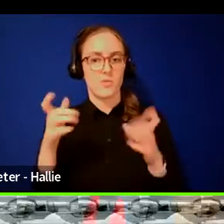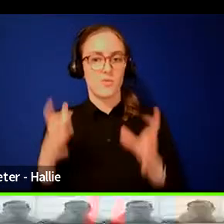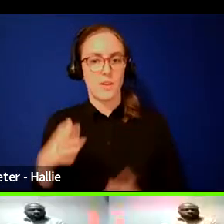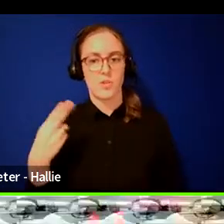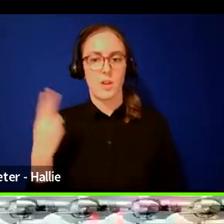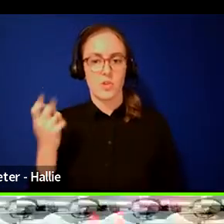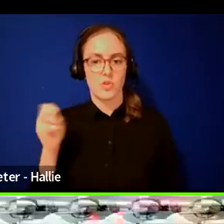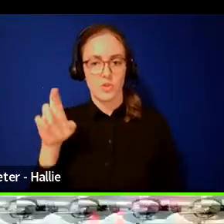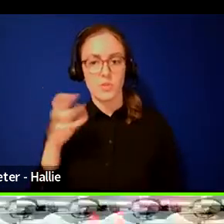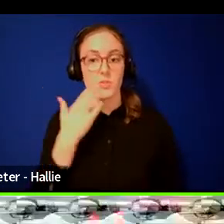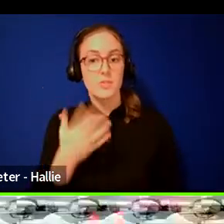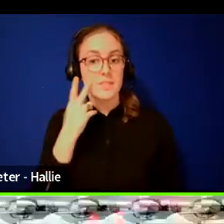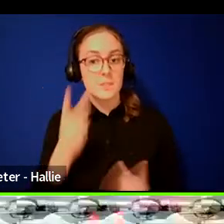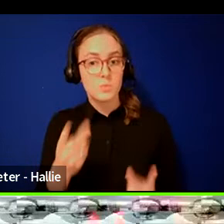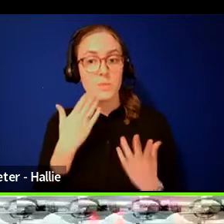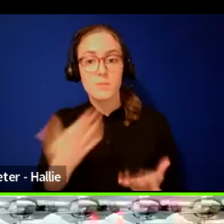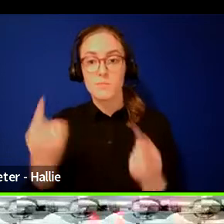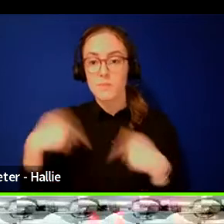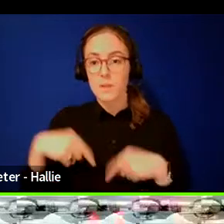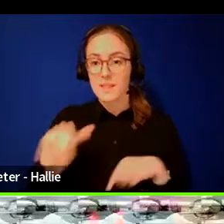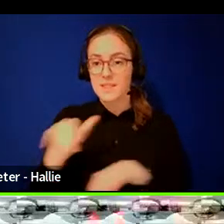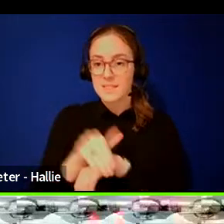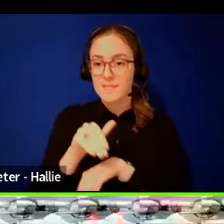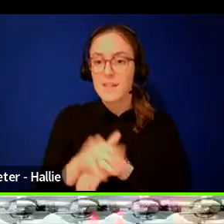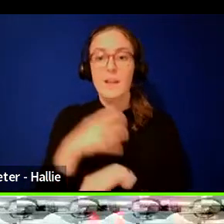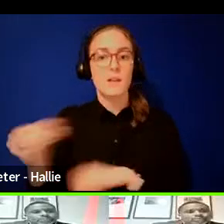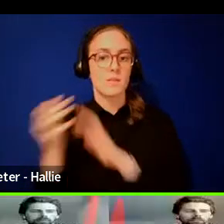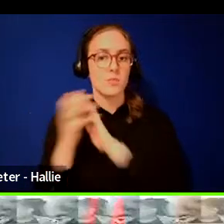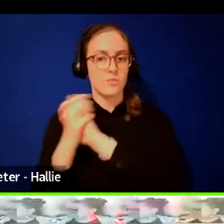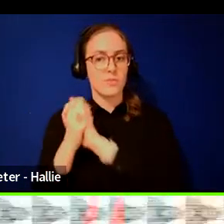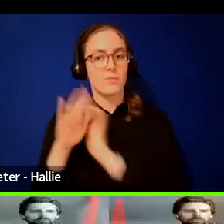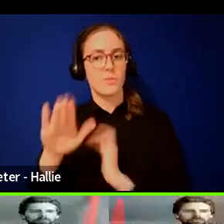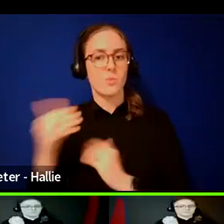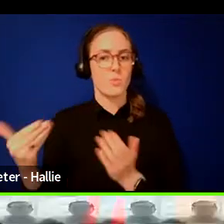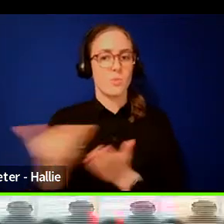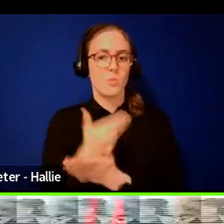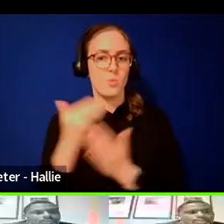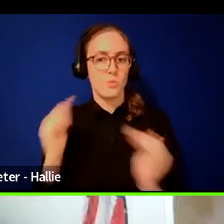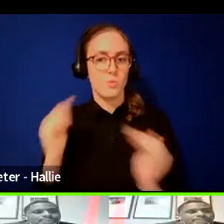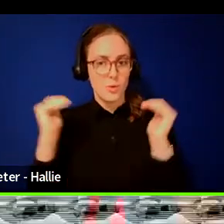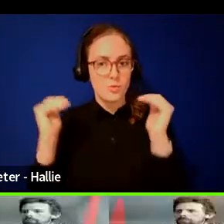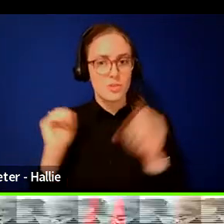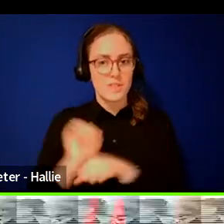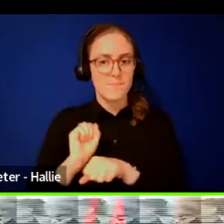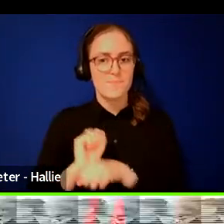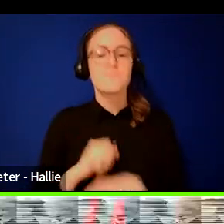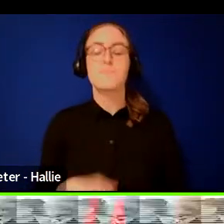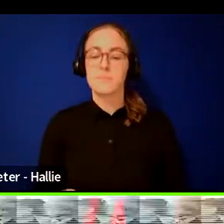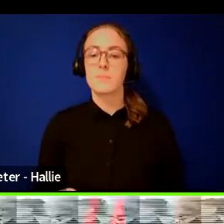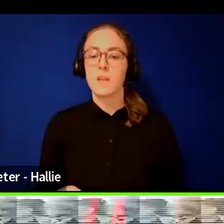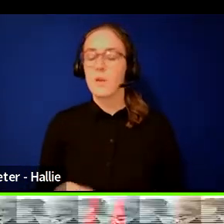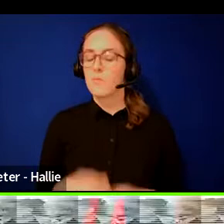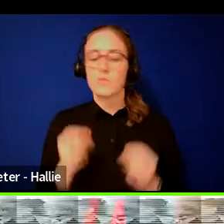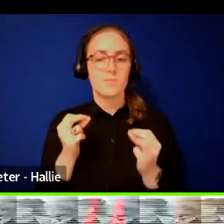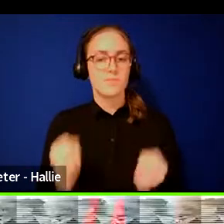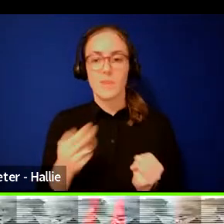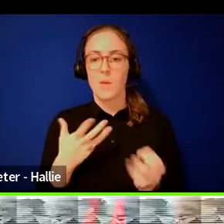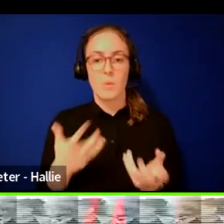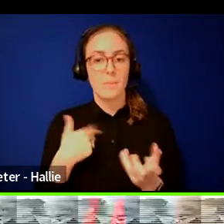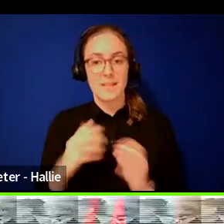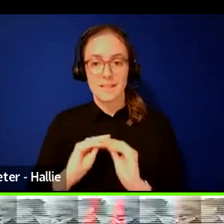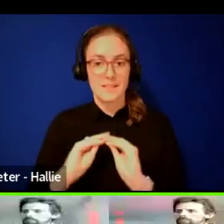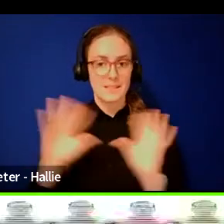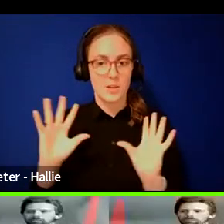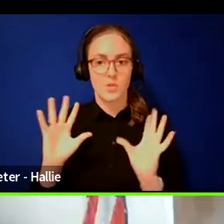Thank you for coming this evening, and congratulations on your new promotion. Very quickly, let me be very clear